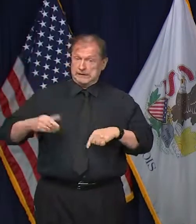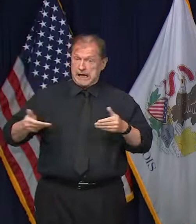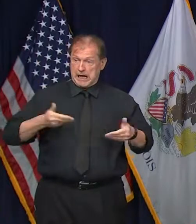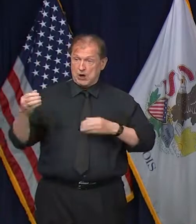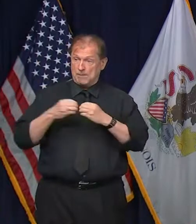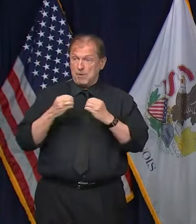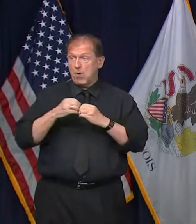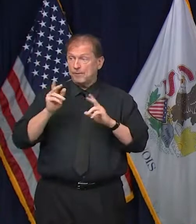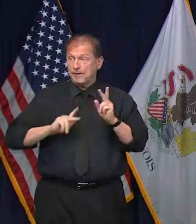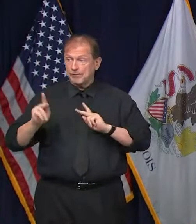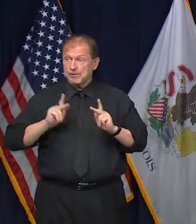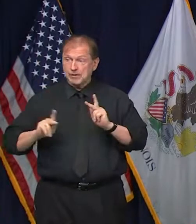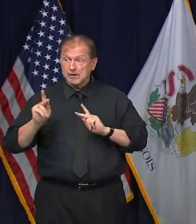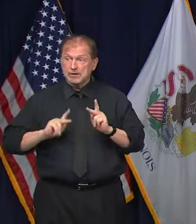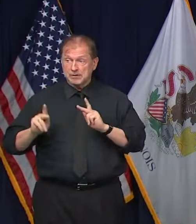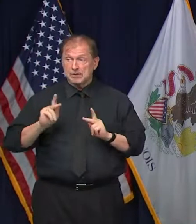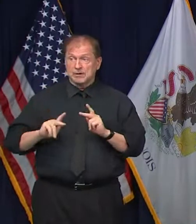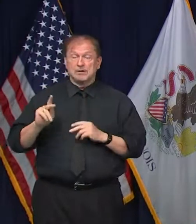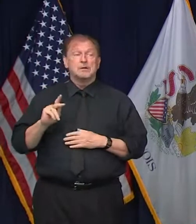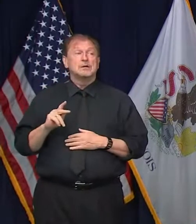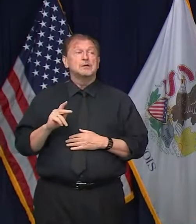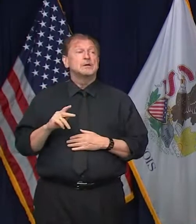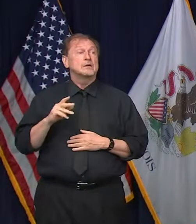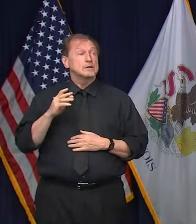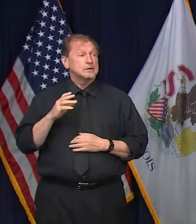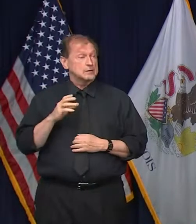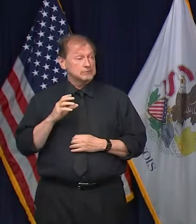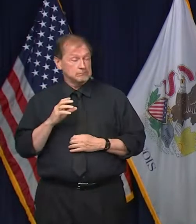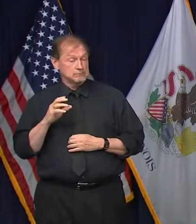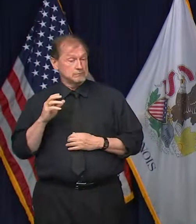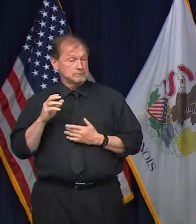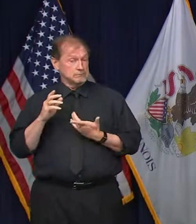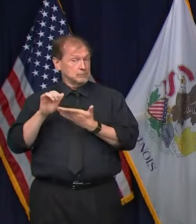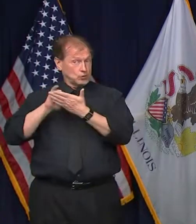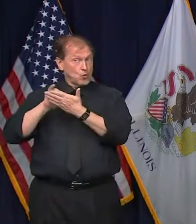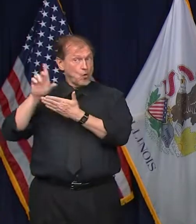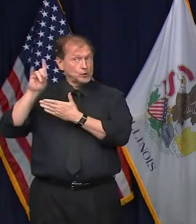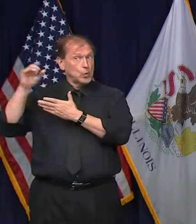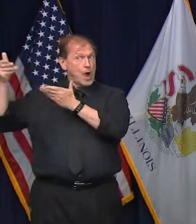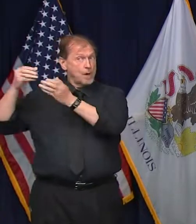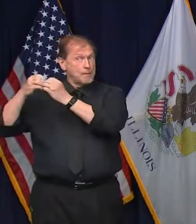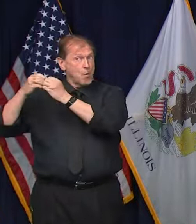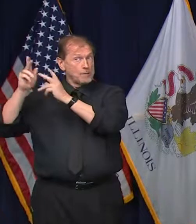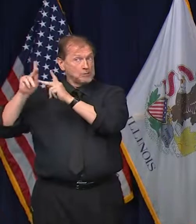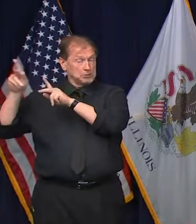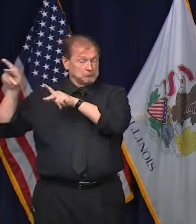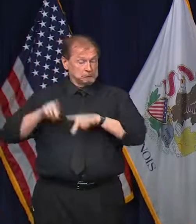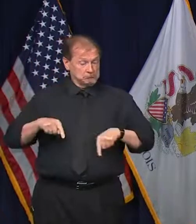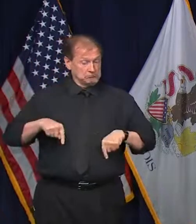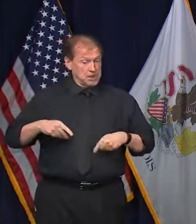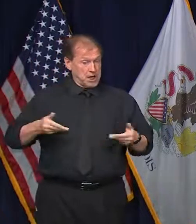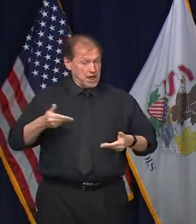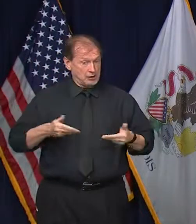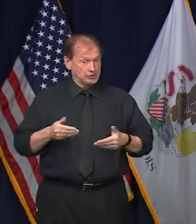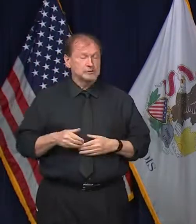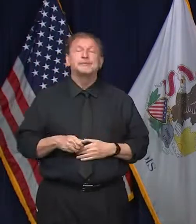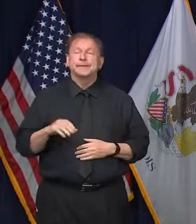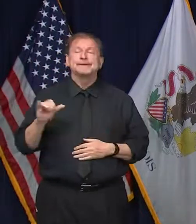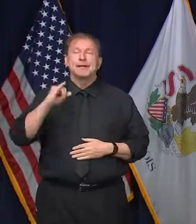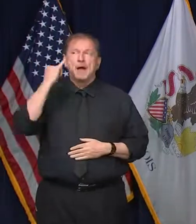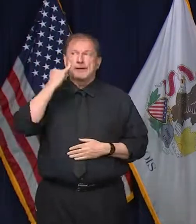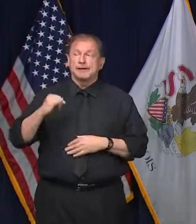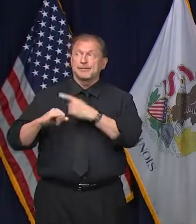phone lines? And should another company be brought in to help with the computer system? Well, as with New York, we brought in